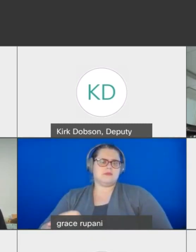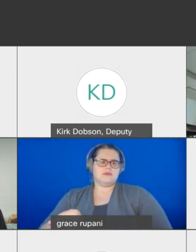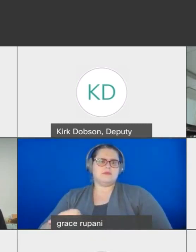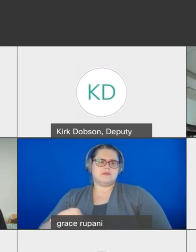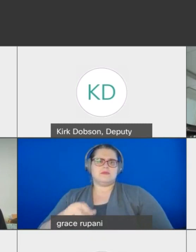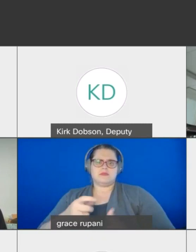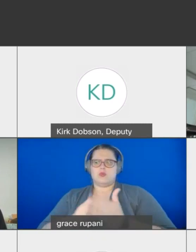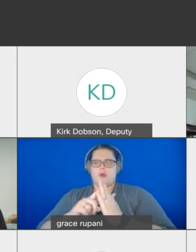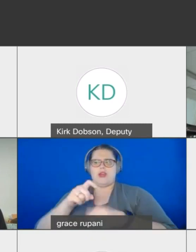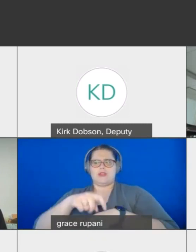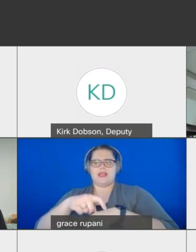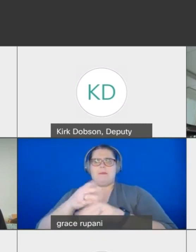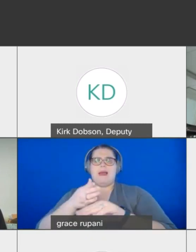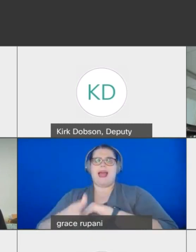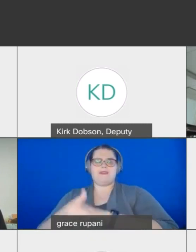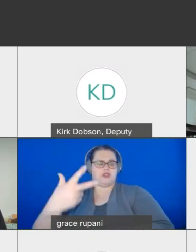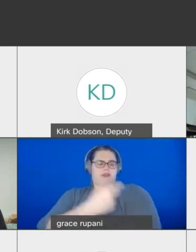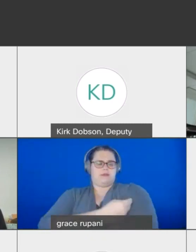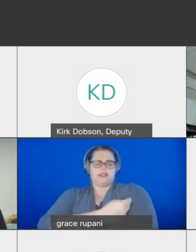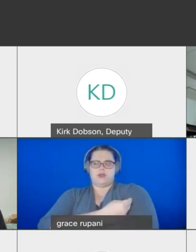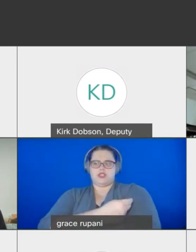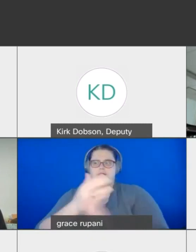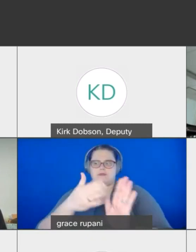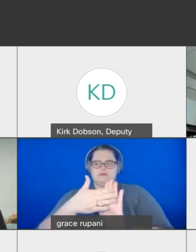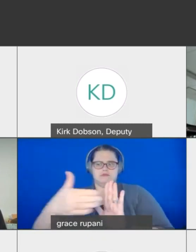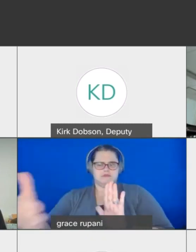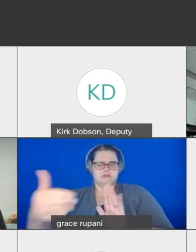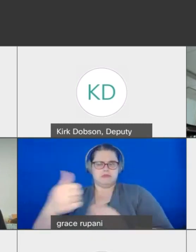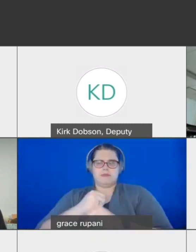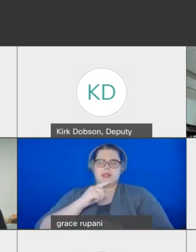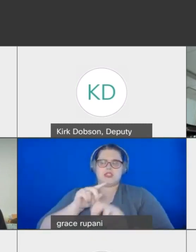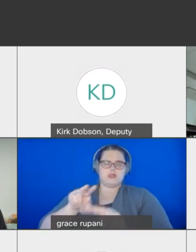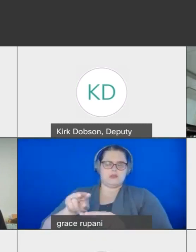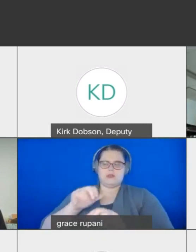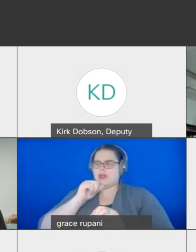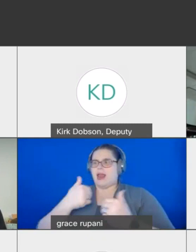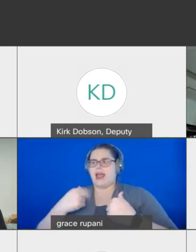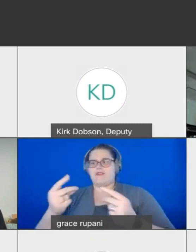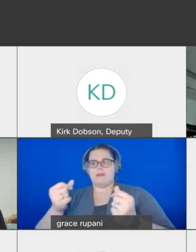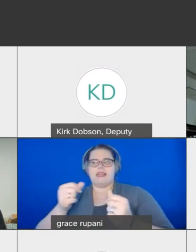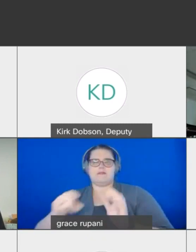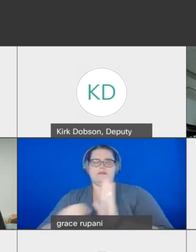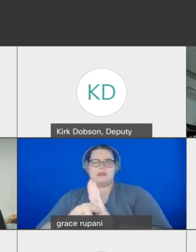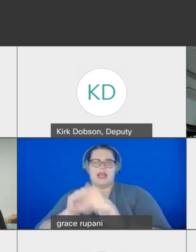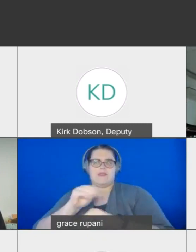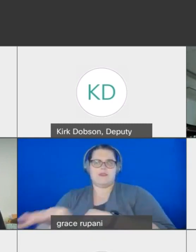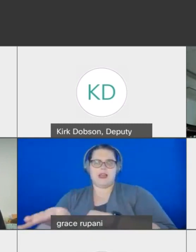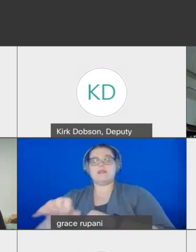required time after administration of a vaccine to ensure that the person doesn't have any immediate side effects. So thank